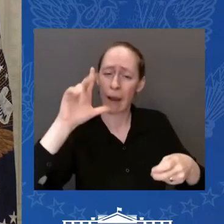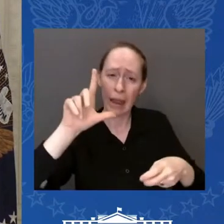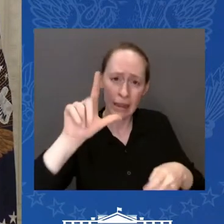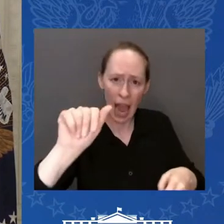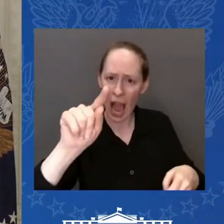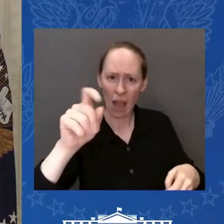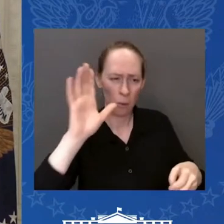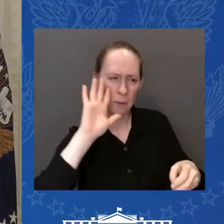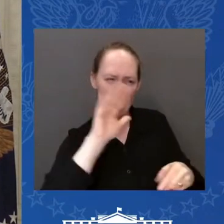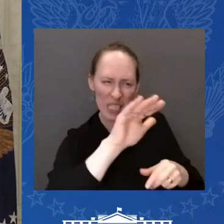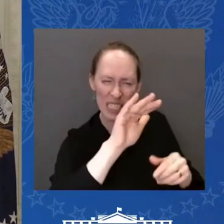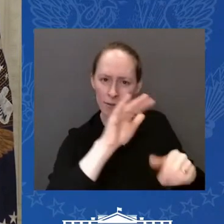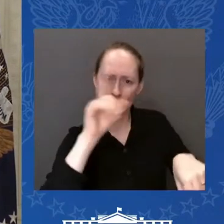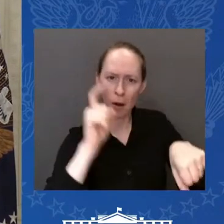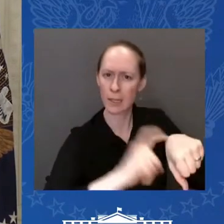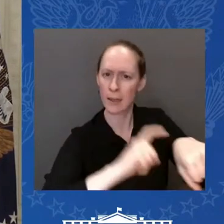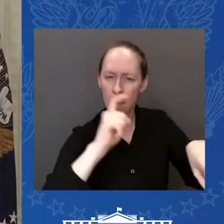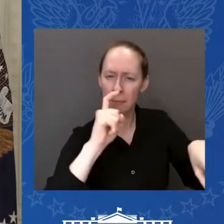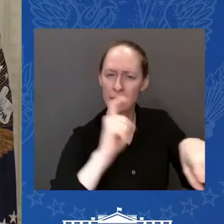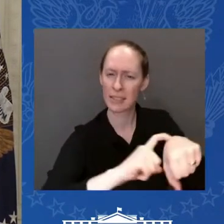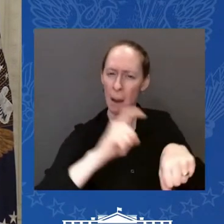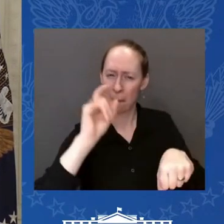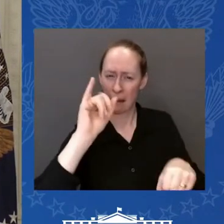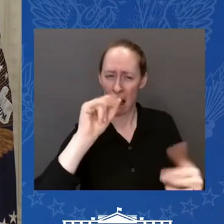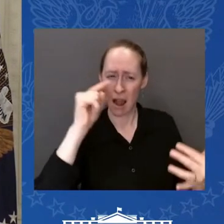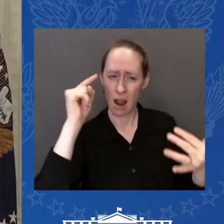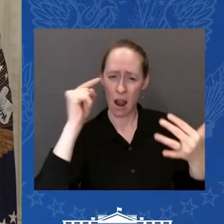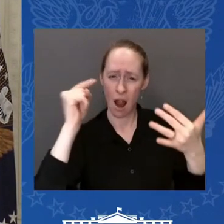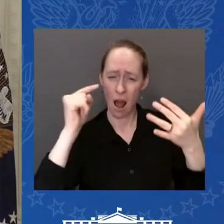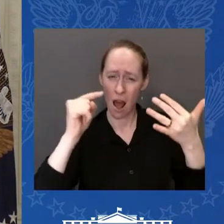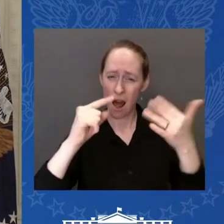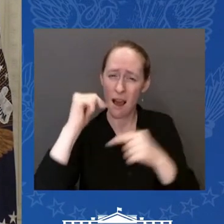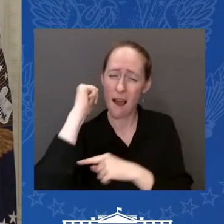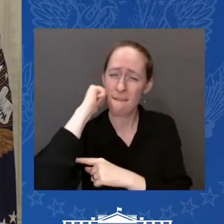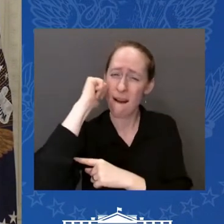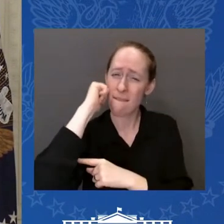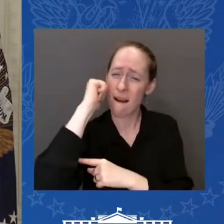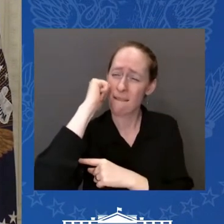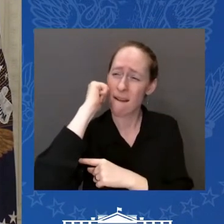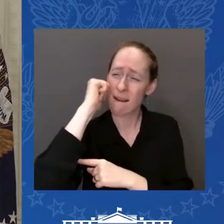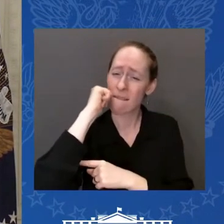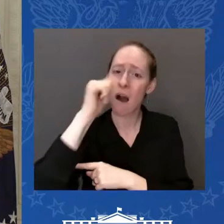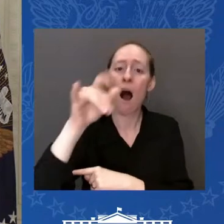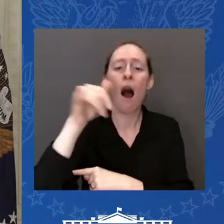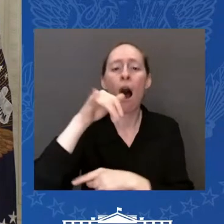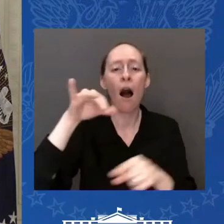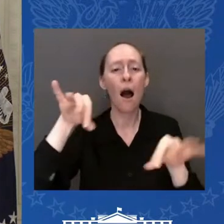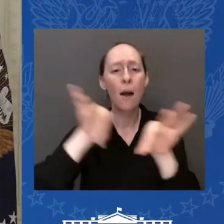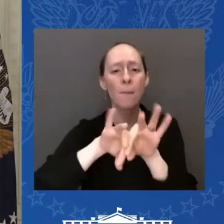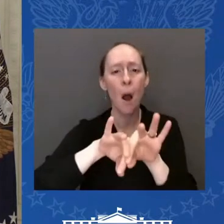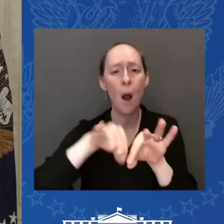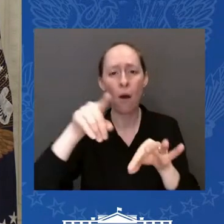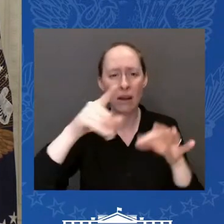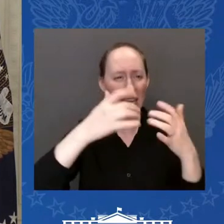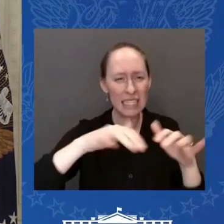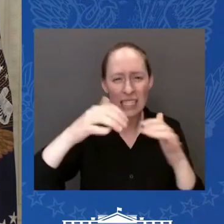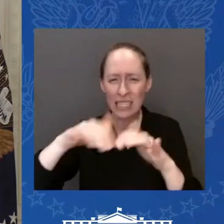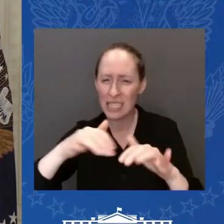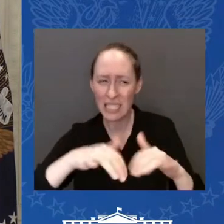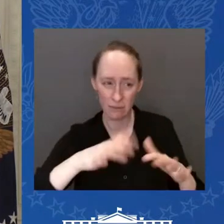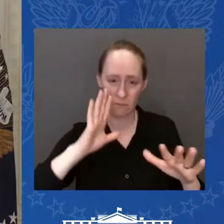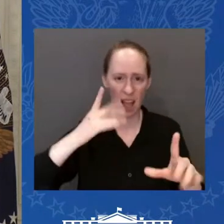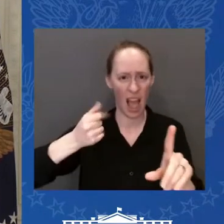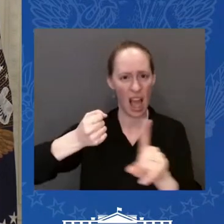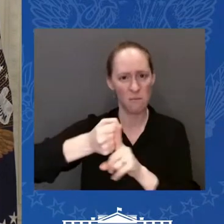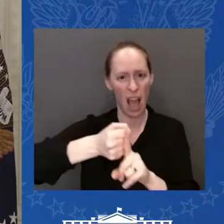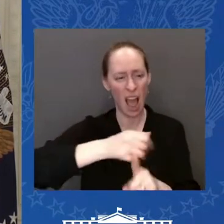consequential. You affect people's quality of life more than any other group of people in the world. And mayors know the measure of